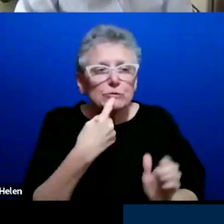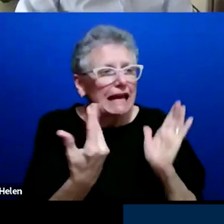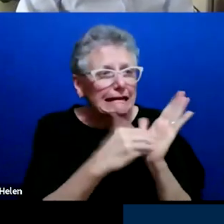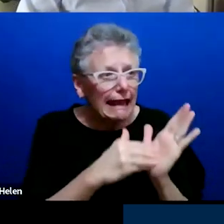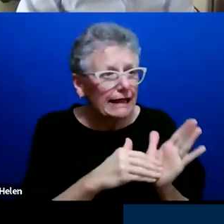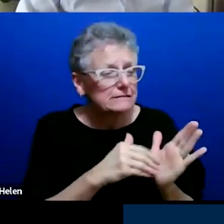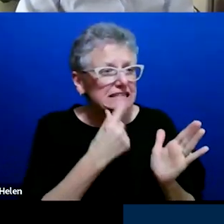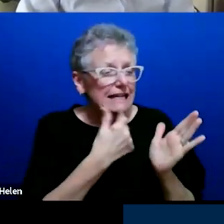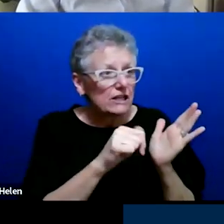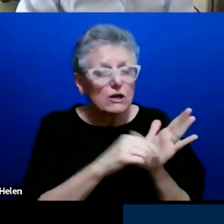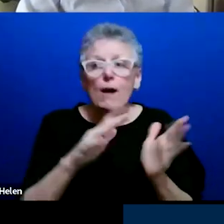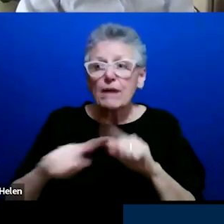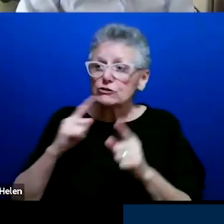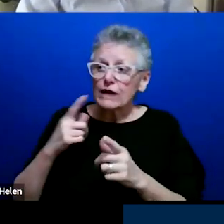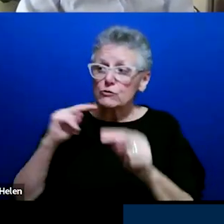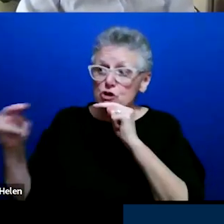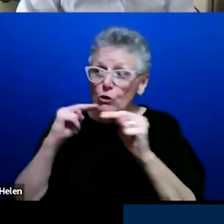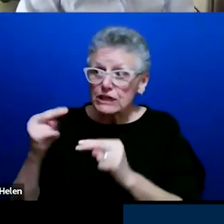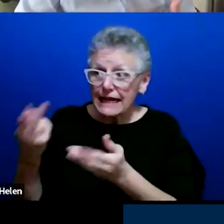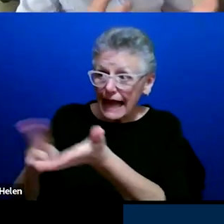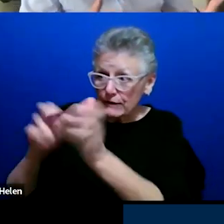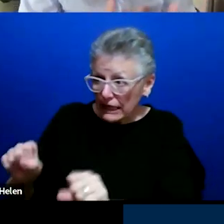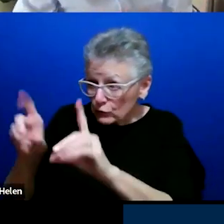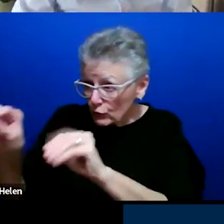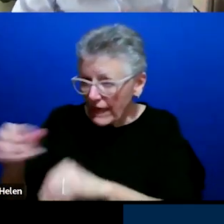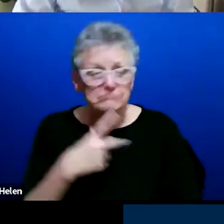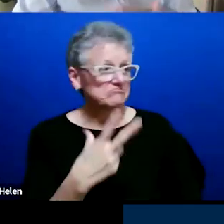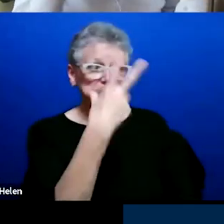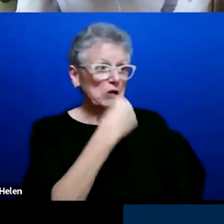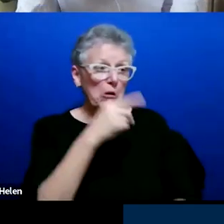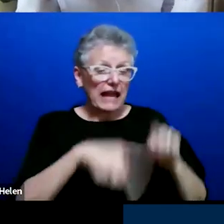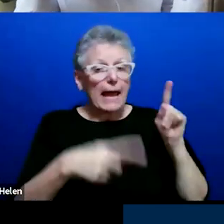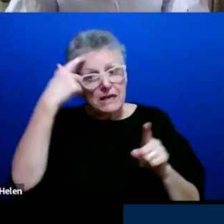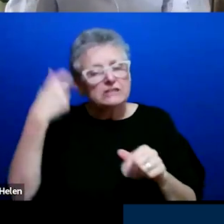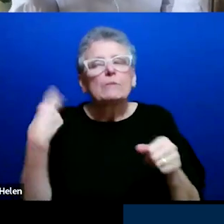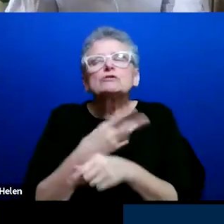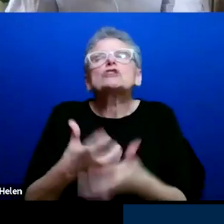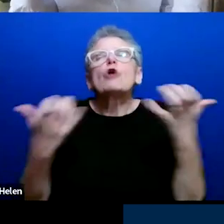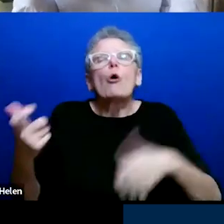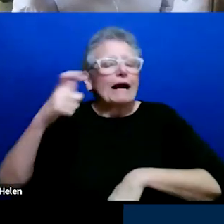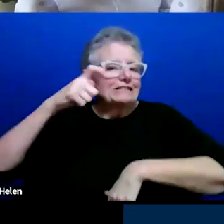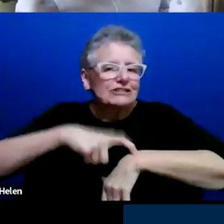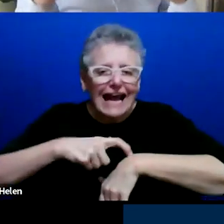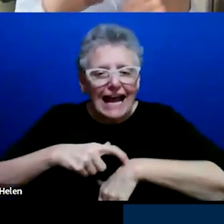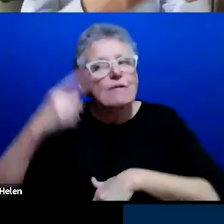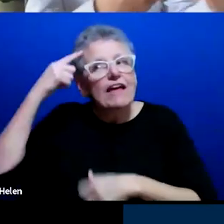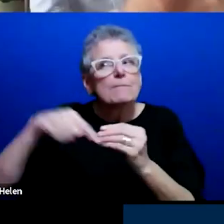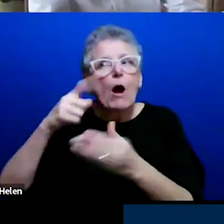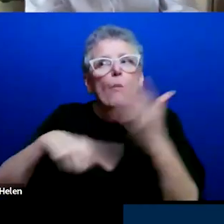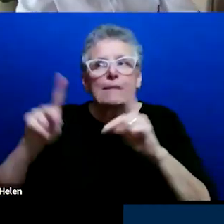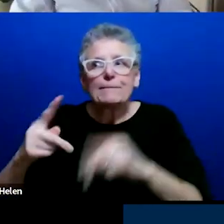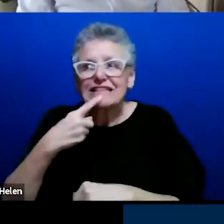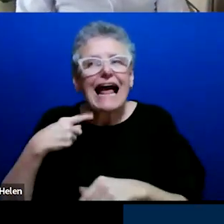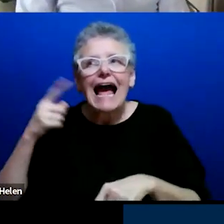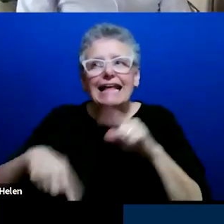things, and you're trying to negotiate a contract, can you do that? He said, no, because I'm spending so much time thinking about what people are saying, I can't think a couple of